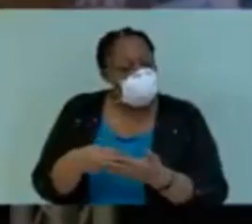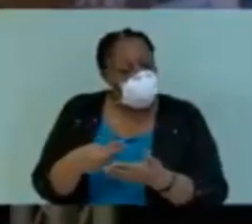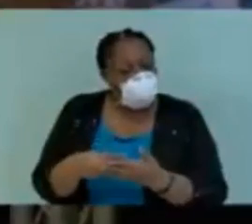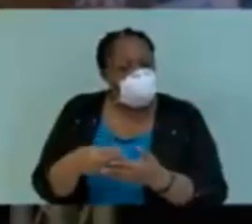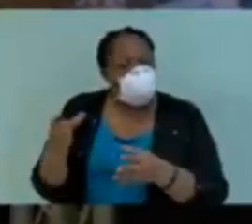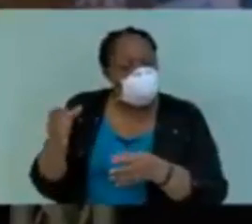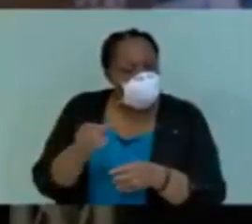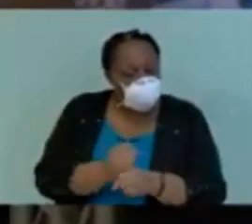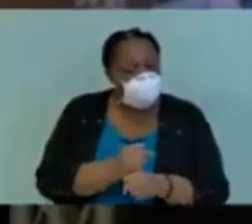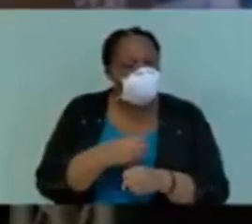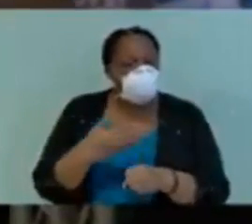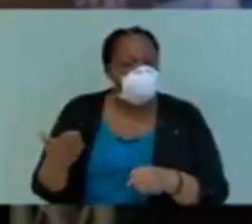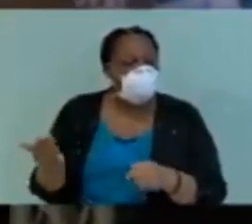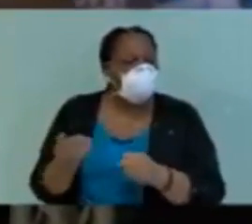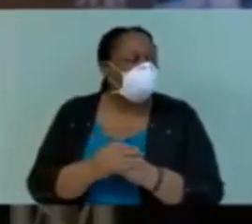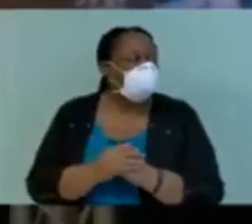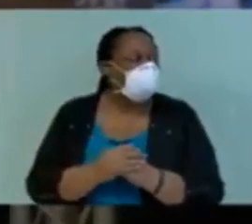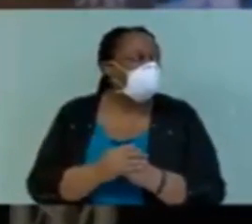The dedication of